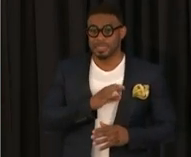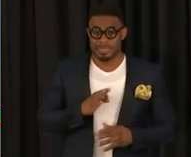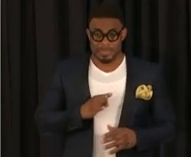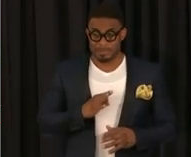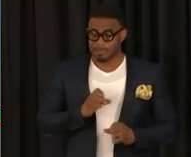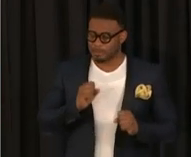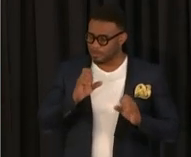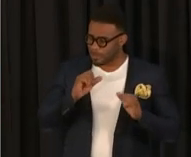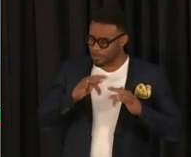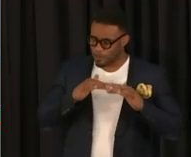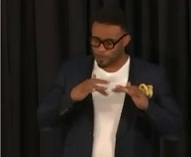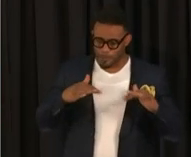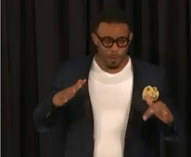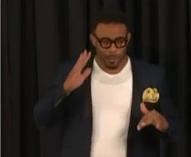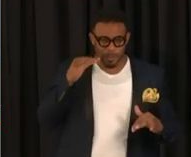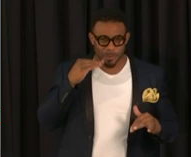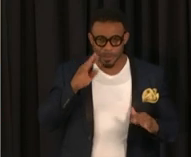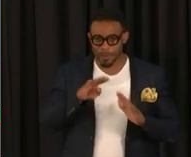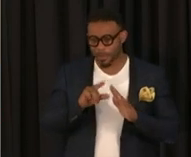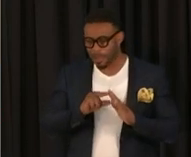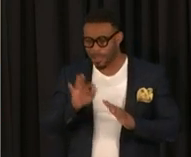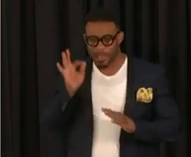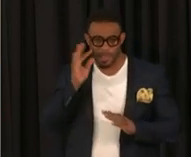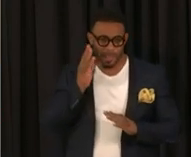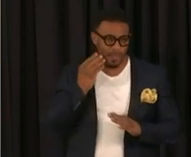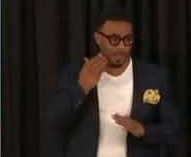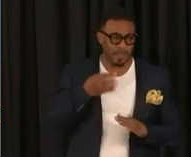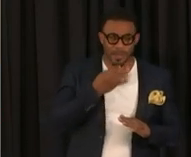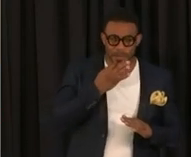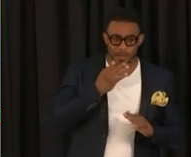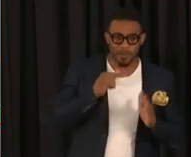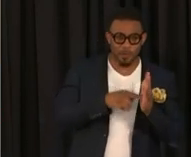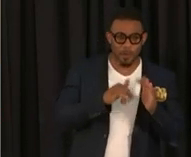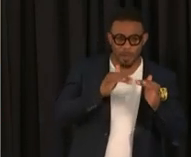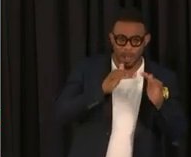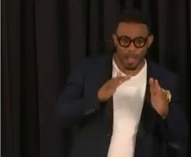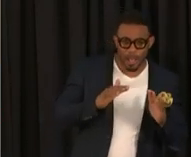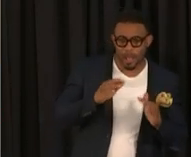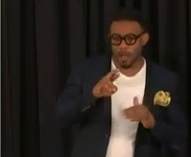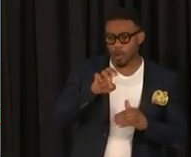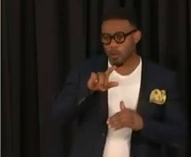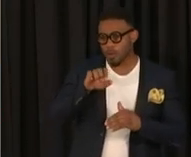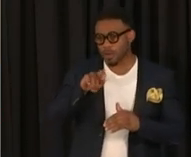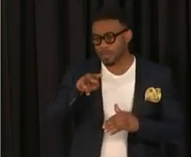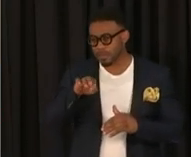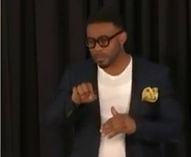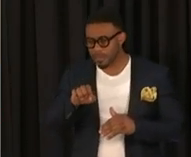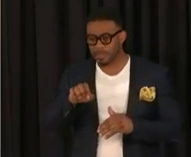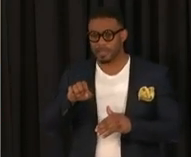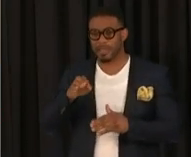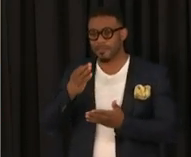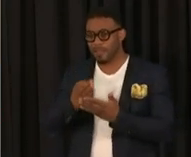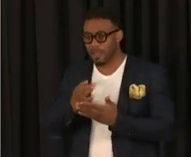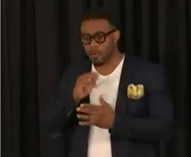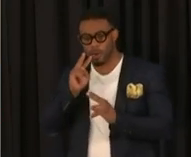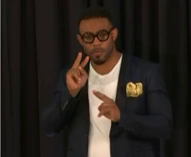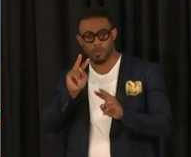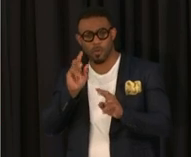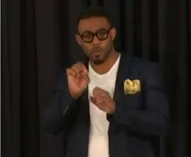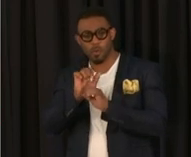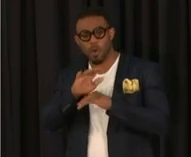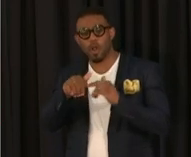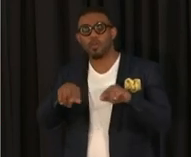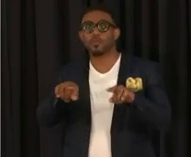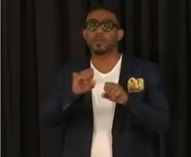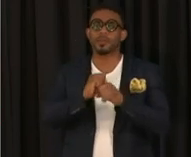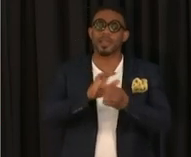staff with incredibly diverse experience and backgrounds, experts in affordable housing, experts in real estate, experts in finance, and we look forward to working with all of